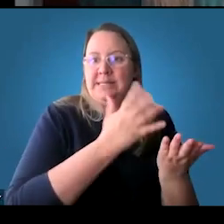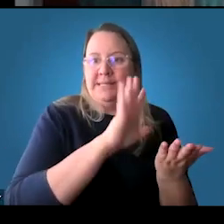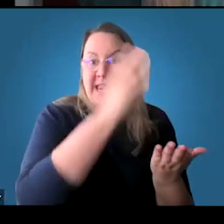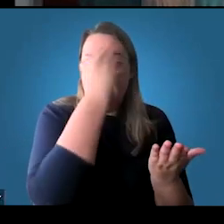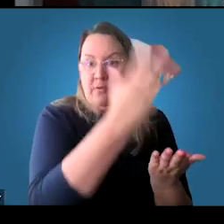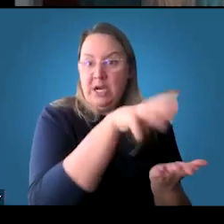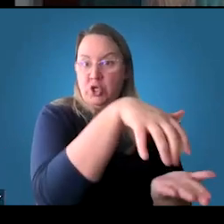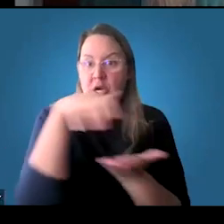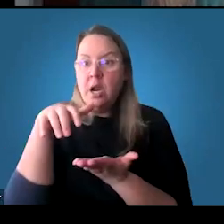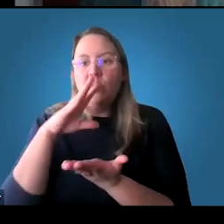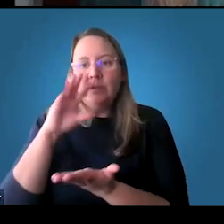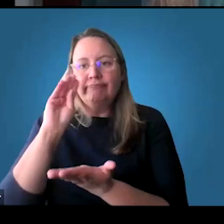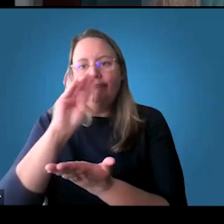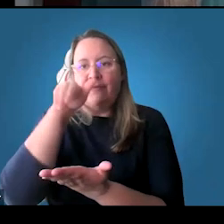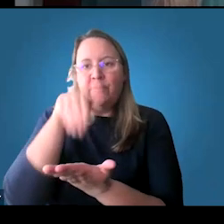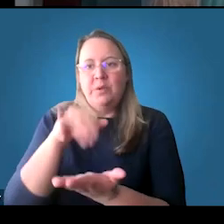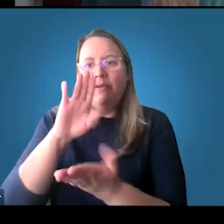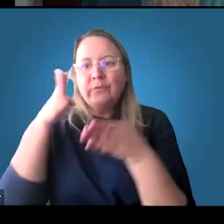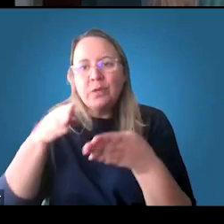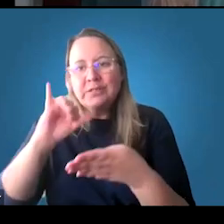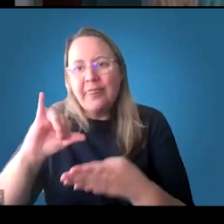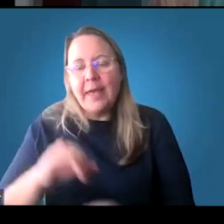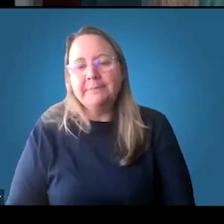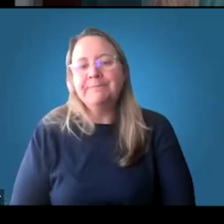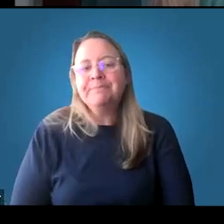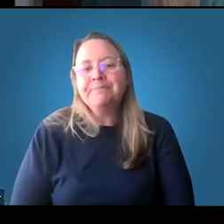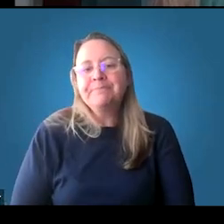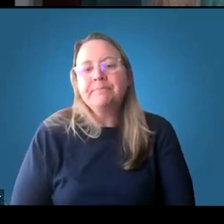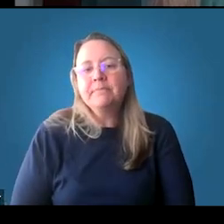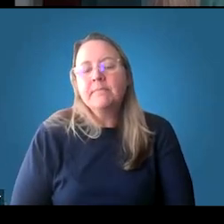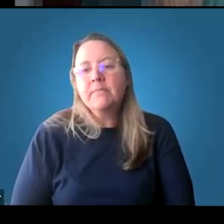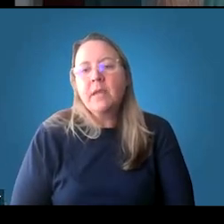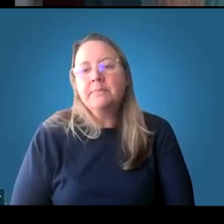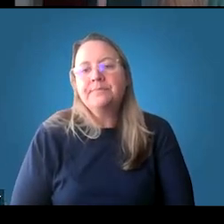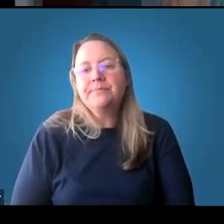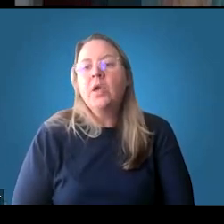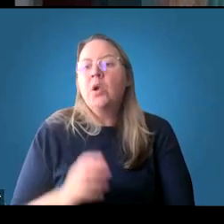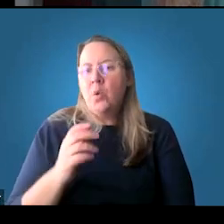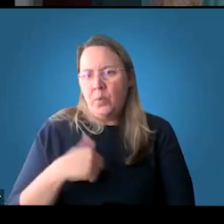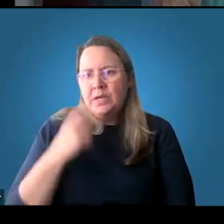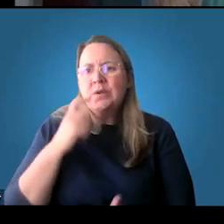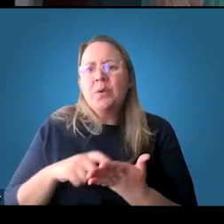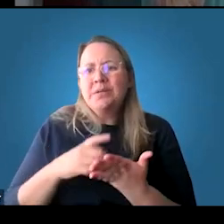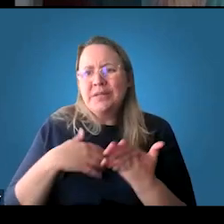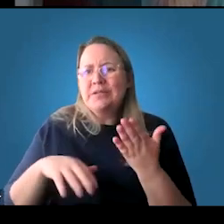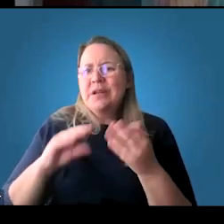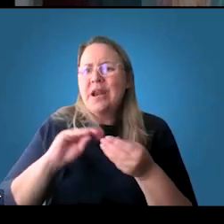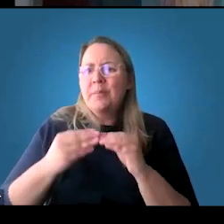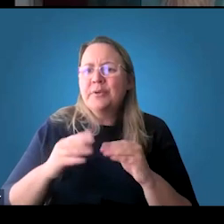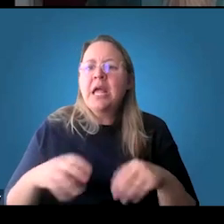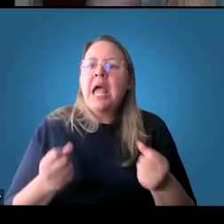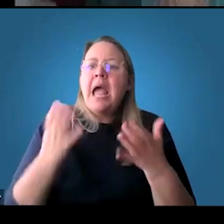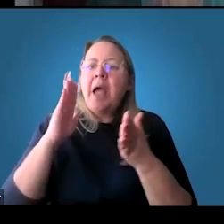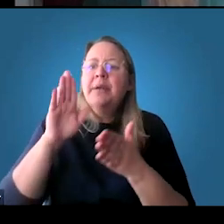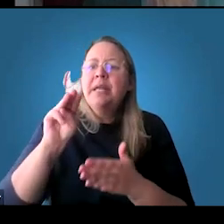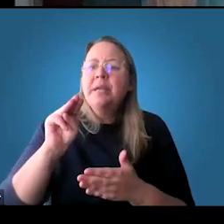the quantitative stats that are included, because there are quite a few of those as well, we see numbers like how many millions of